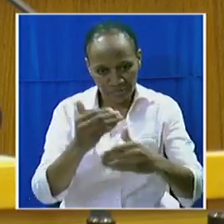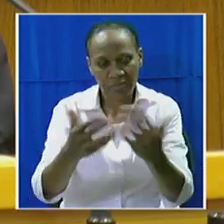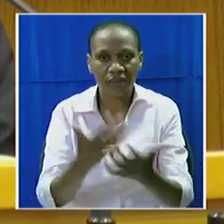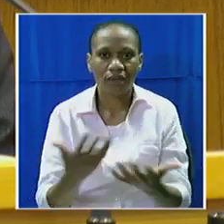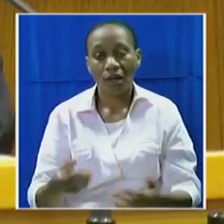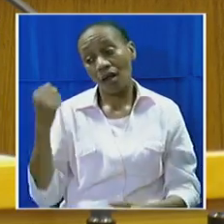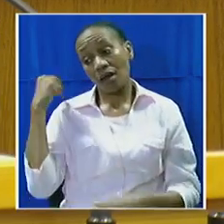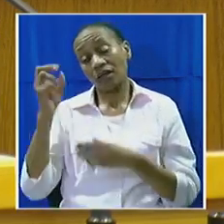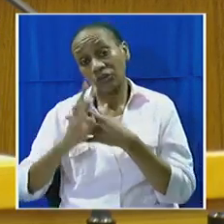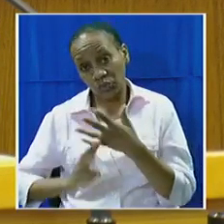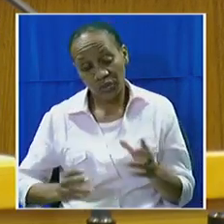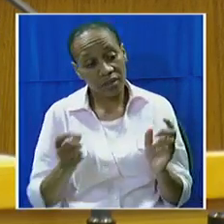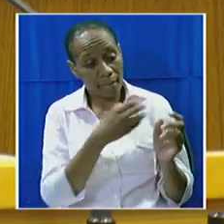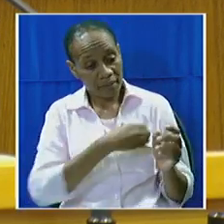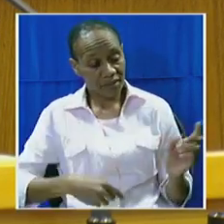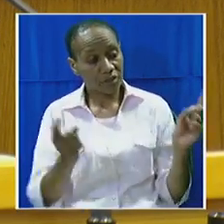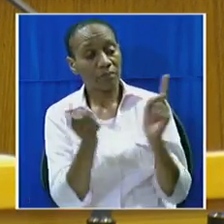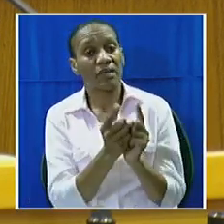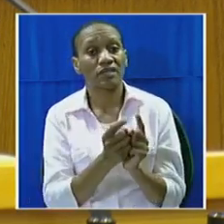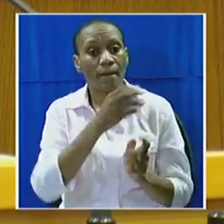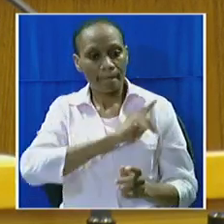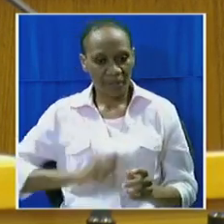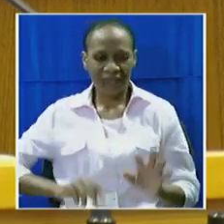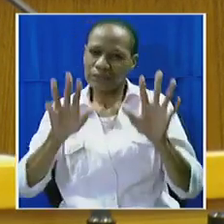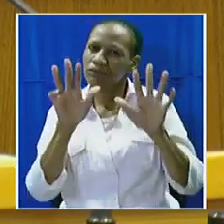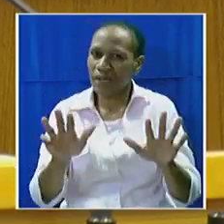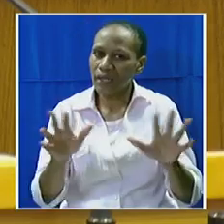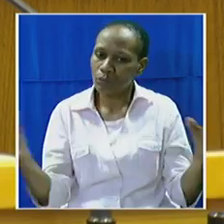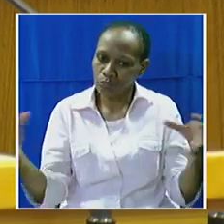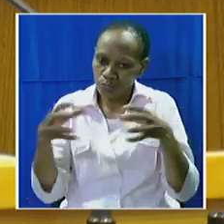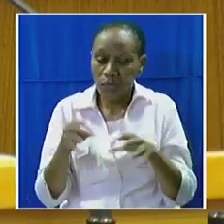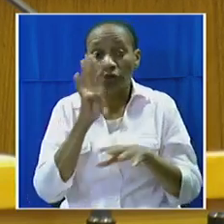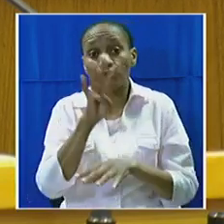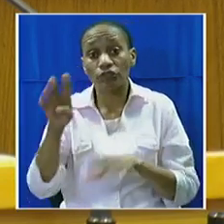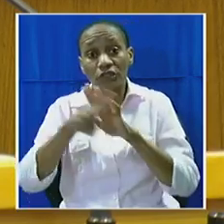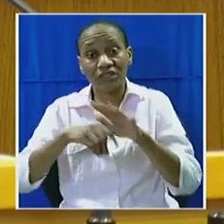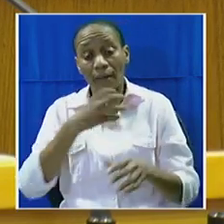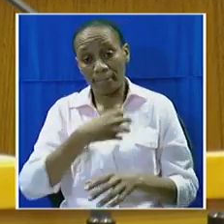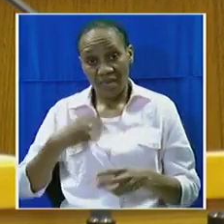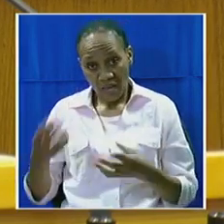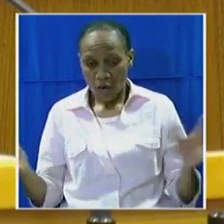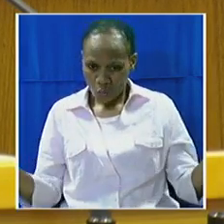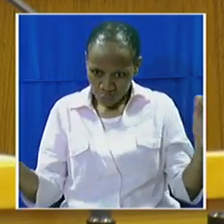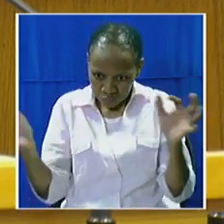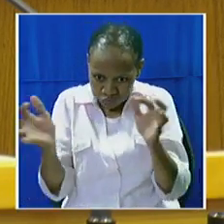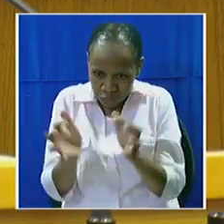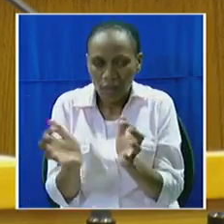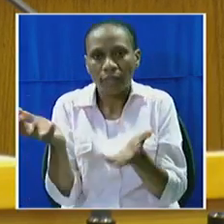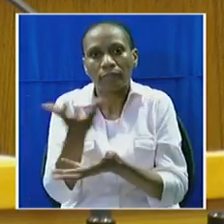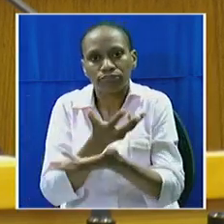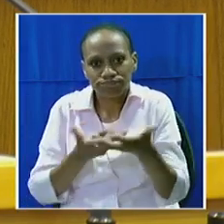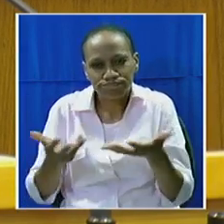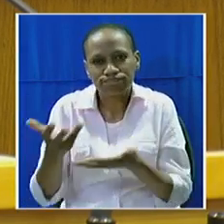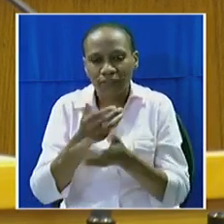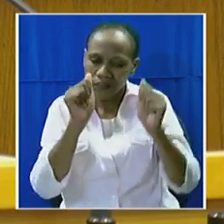Last week, the president met with the premiers of the 9 provinces and the mayors of the 44 districts and 8 metropolitan municipalities to assess